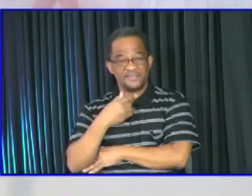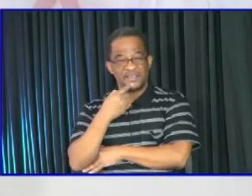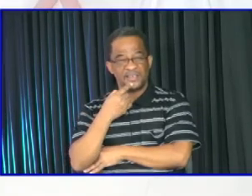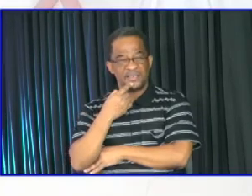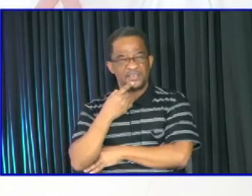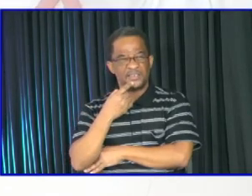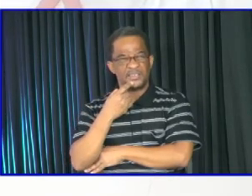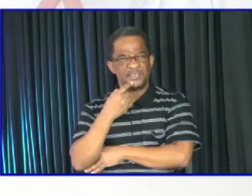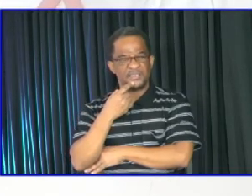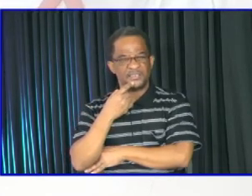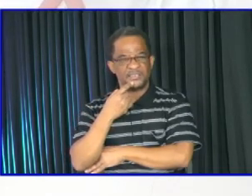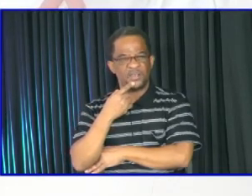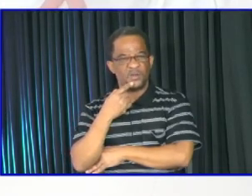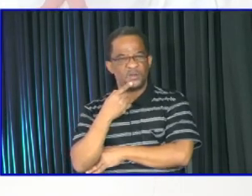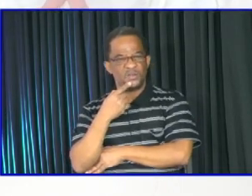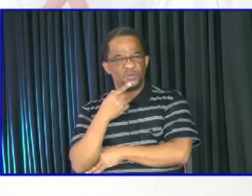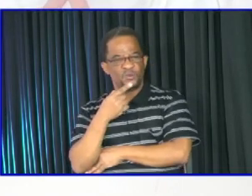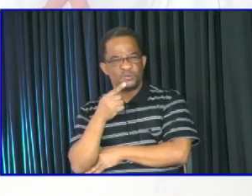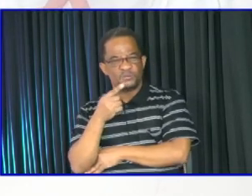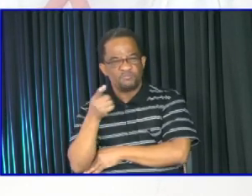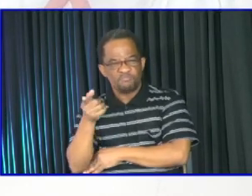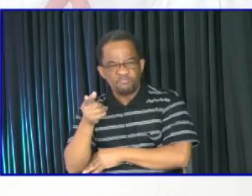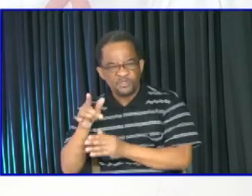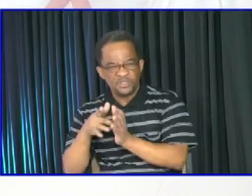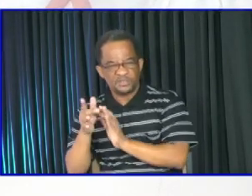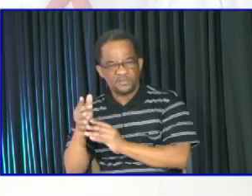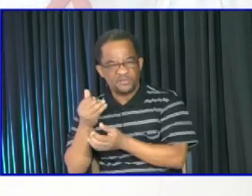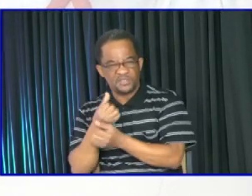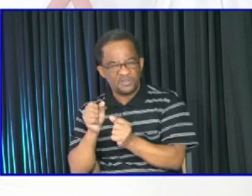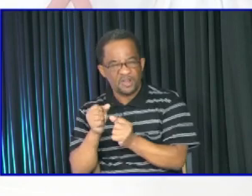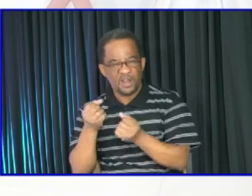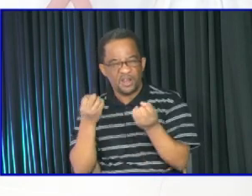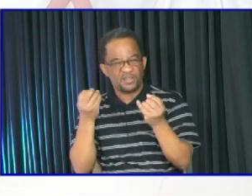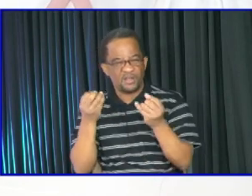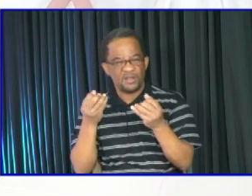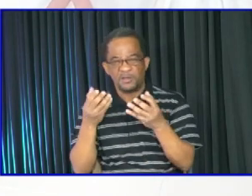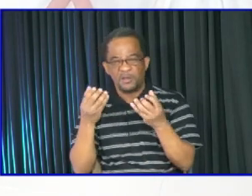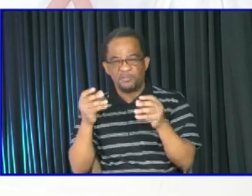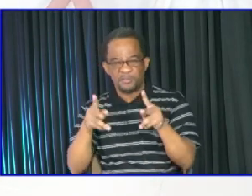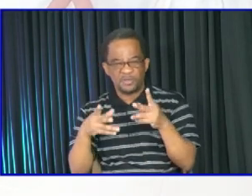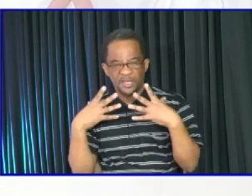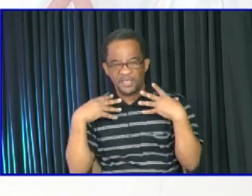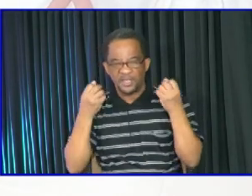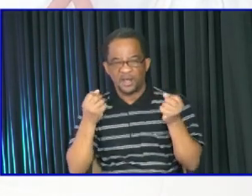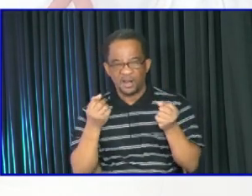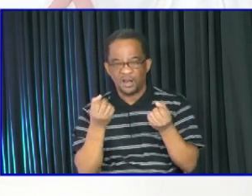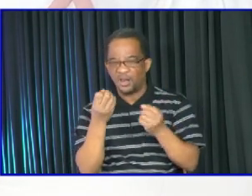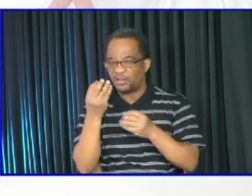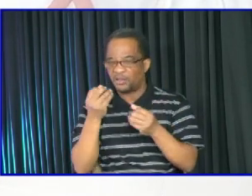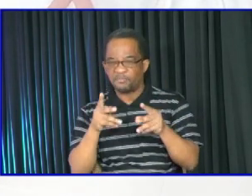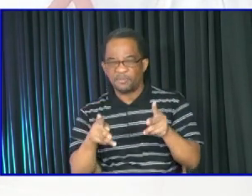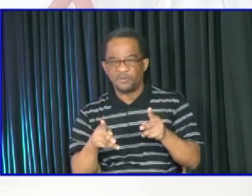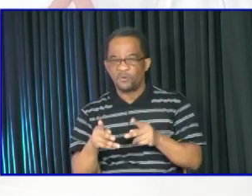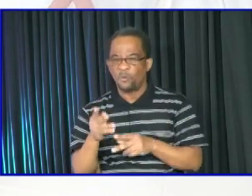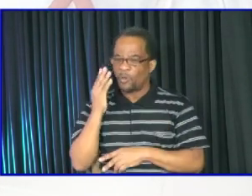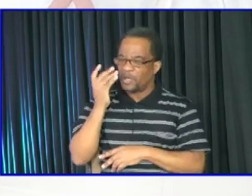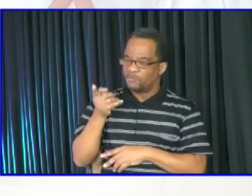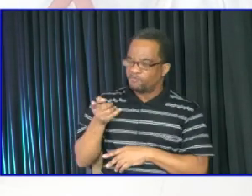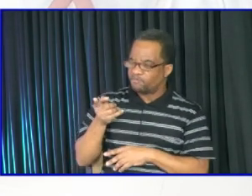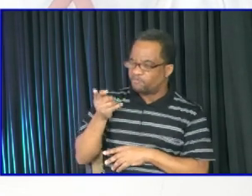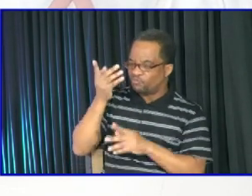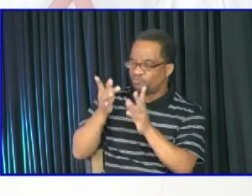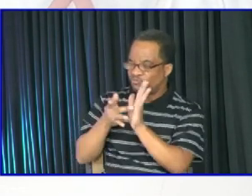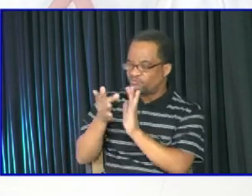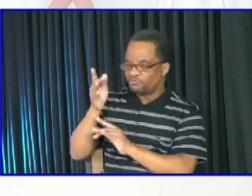Why can't he save himself? He saved others. Why can't he save